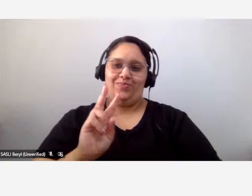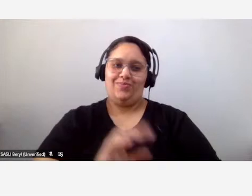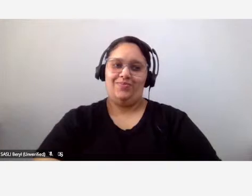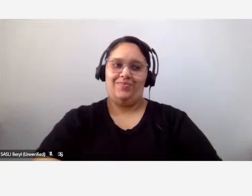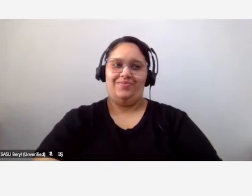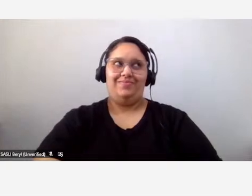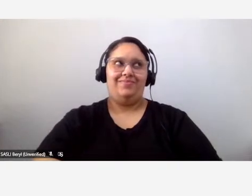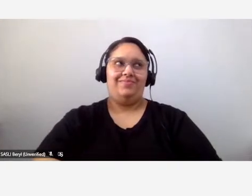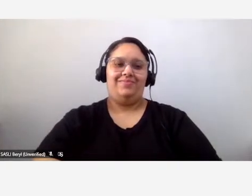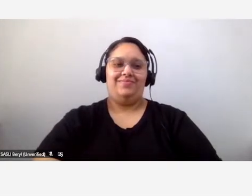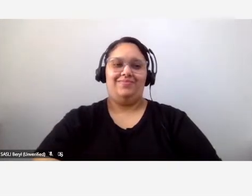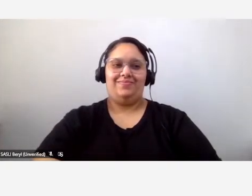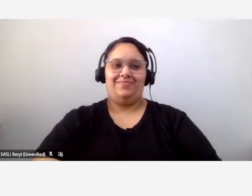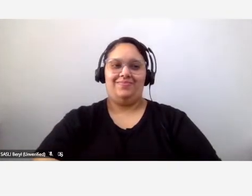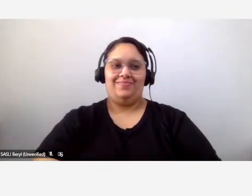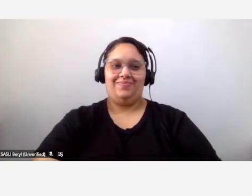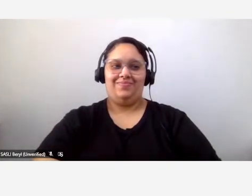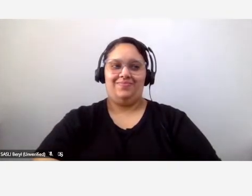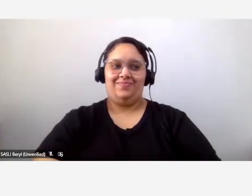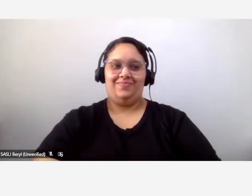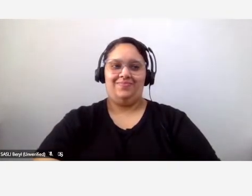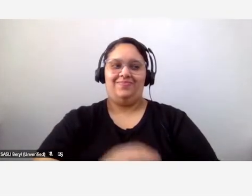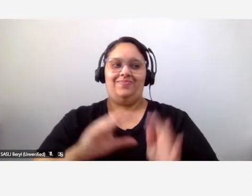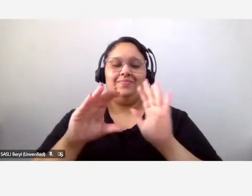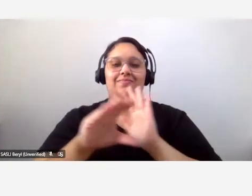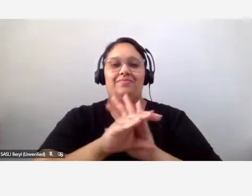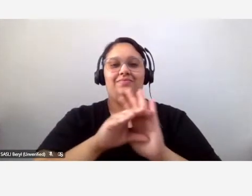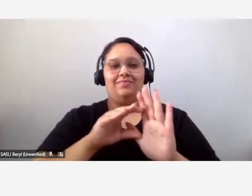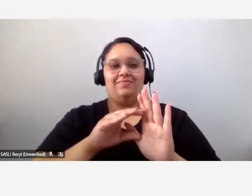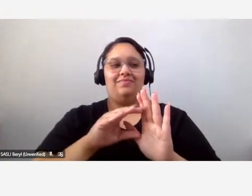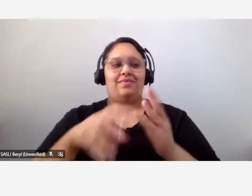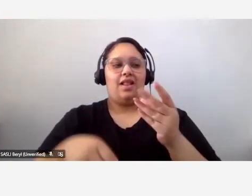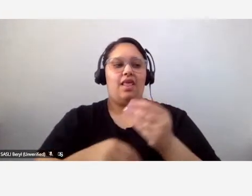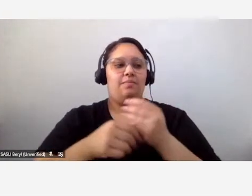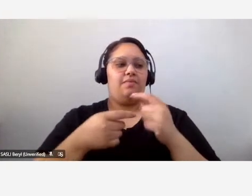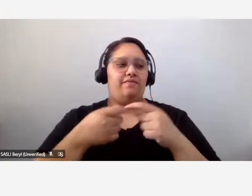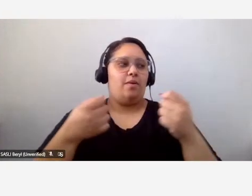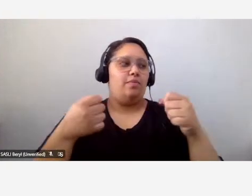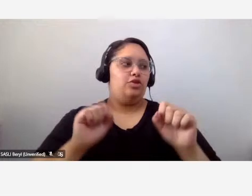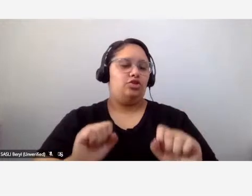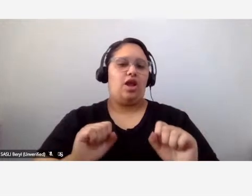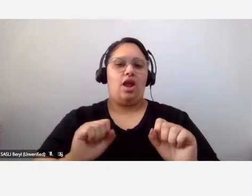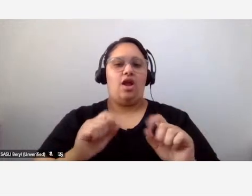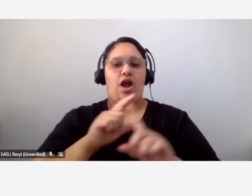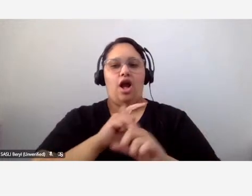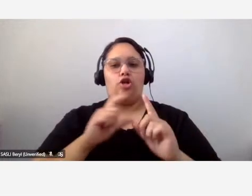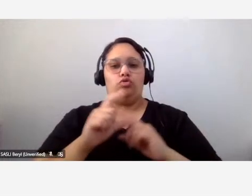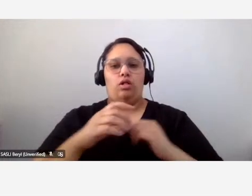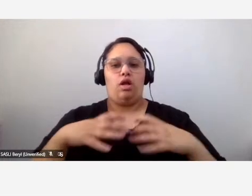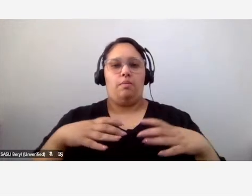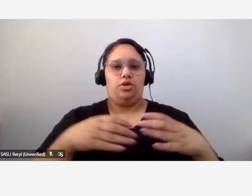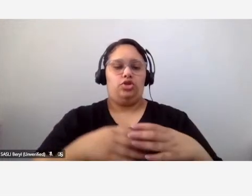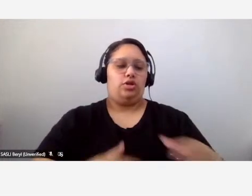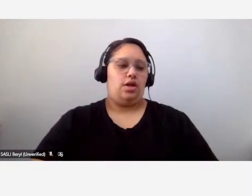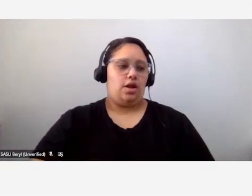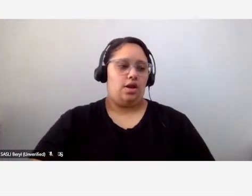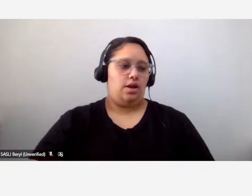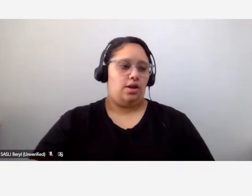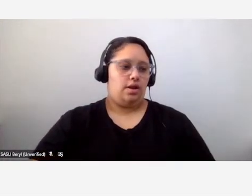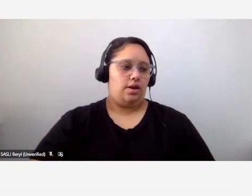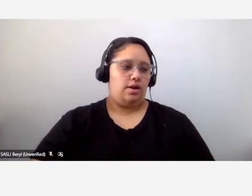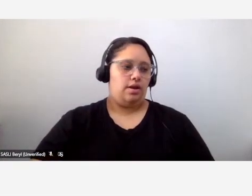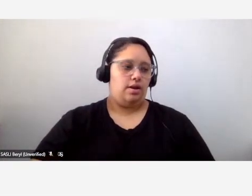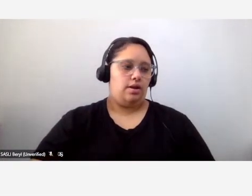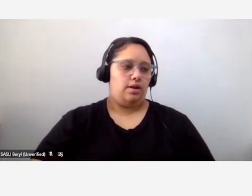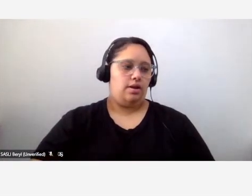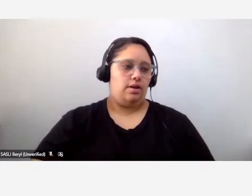in this paragraph, I think is a forward by the chair of the Cultural Commission. A claim